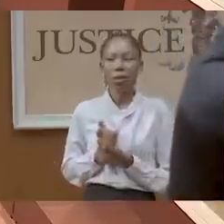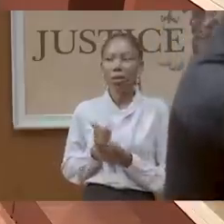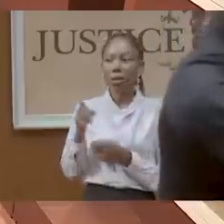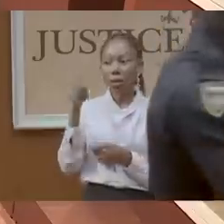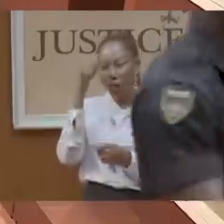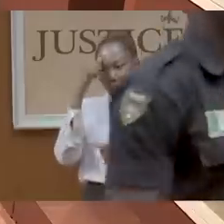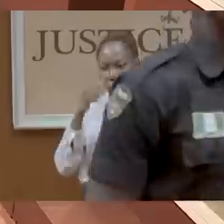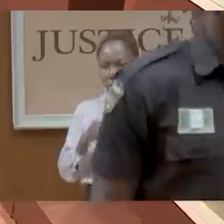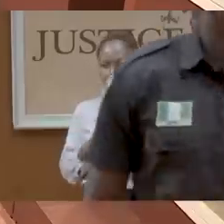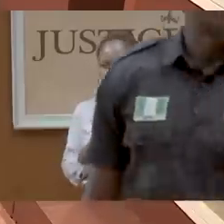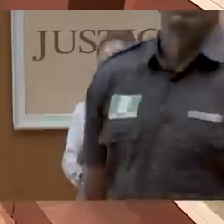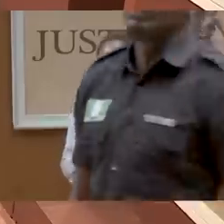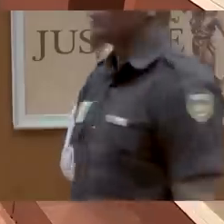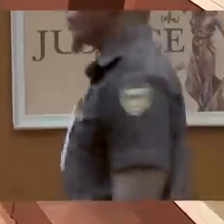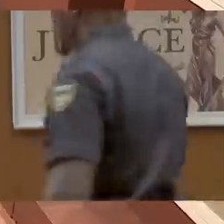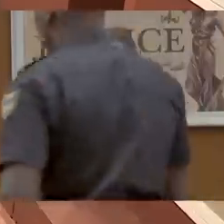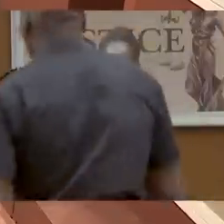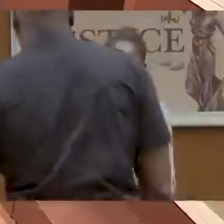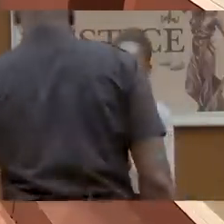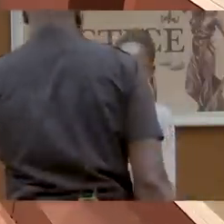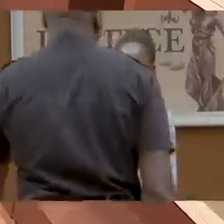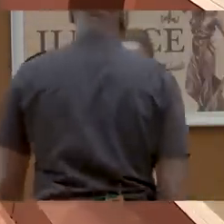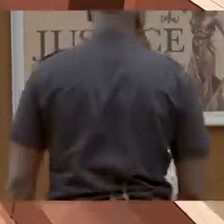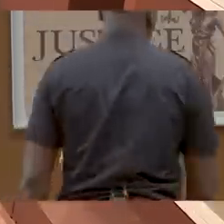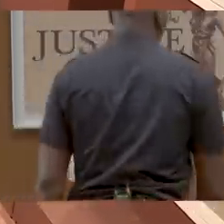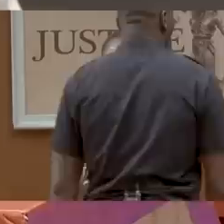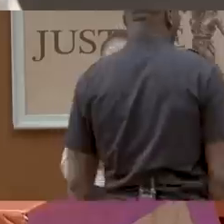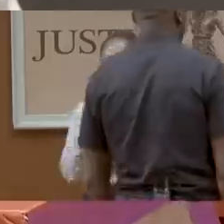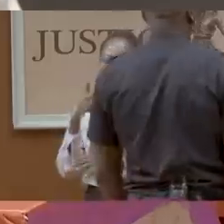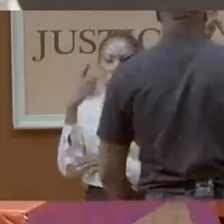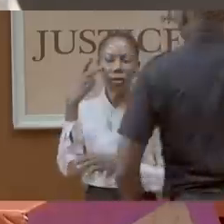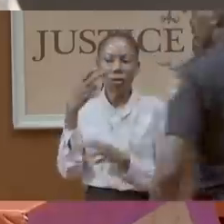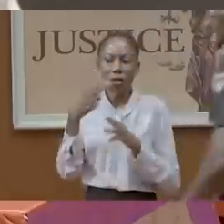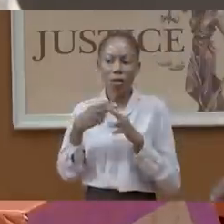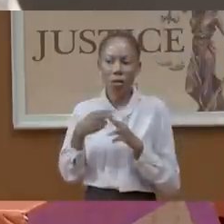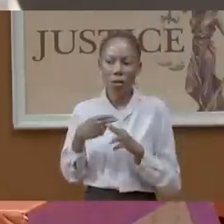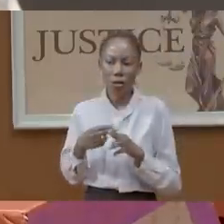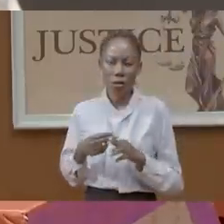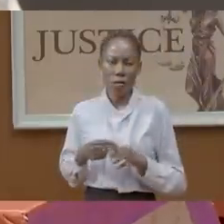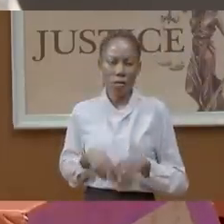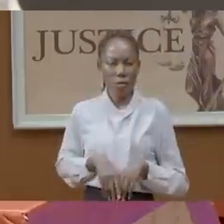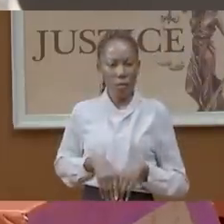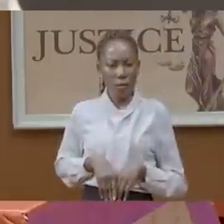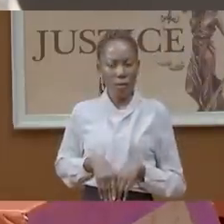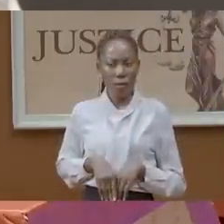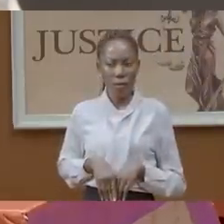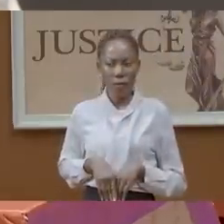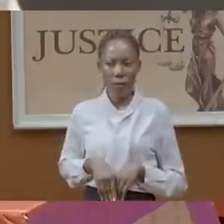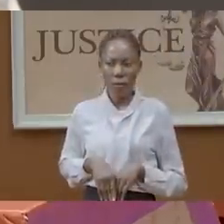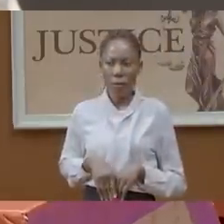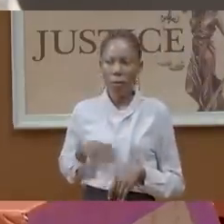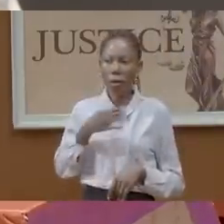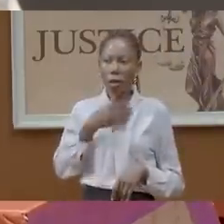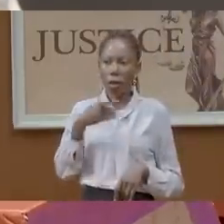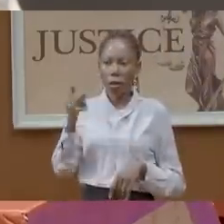this? I flipped. I saw seven Ogbeta Brown. Her name is Uremu Ogbeta. I said, okay, no problem.